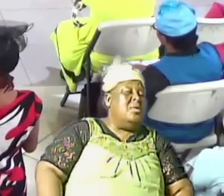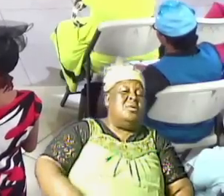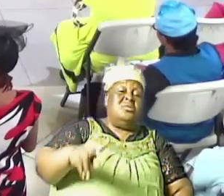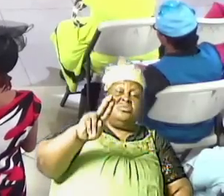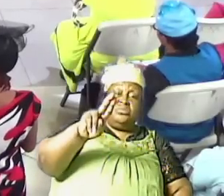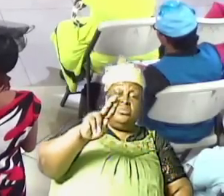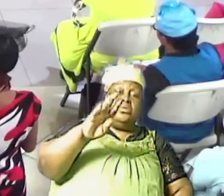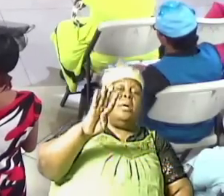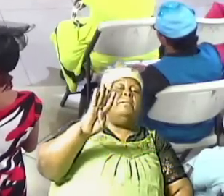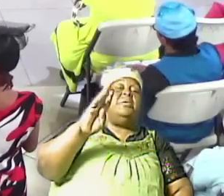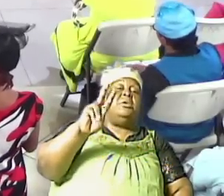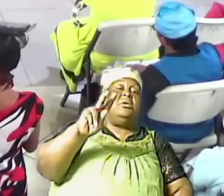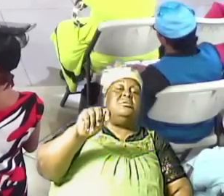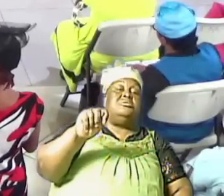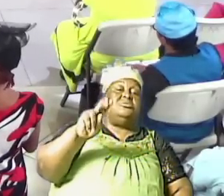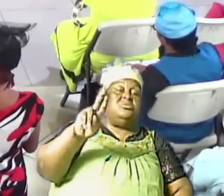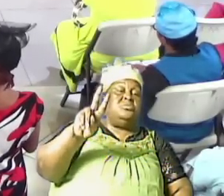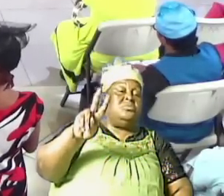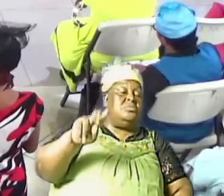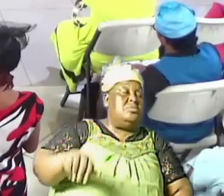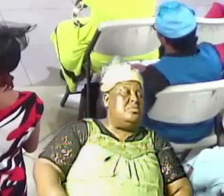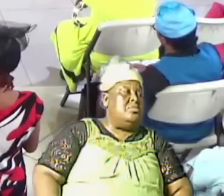Two BTU.